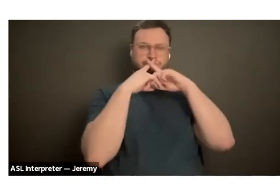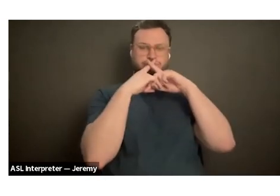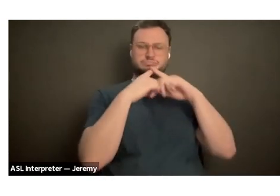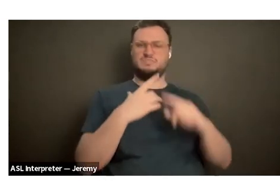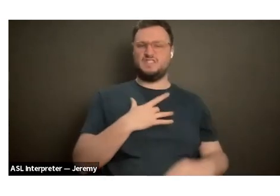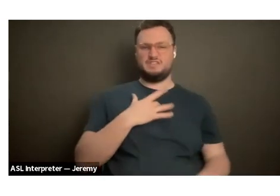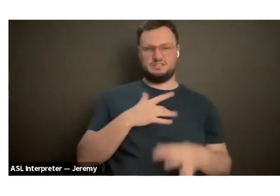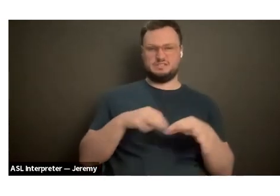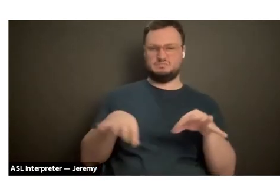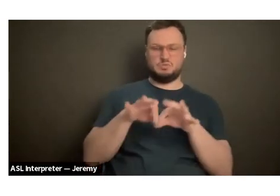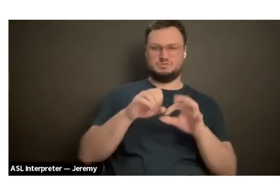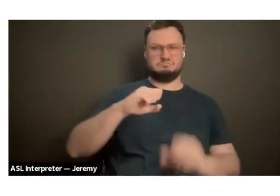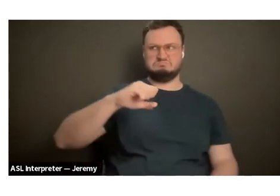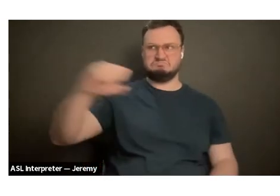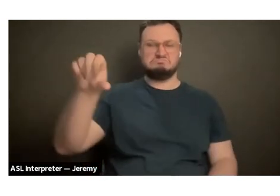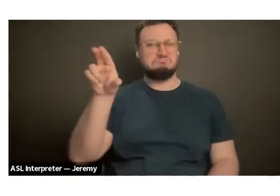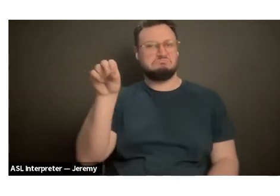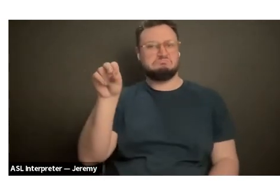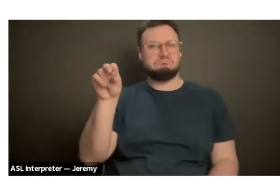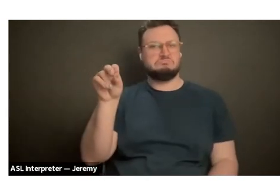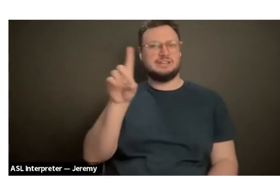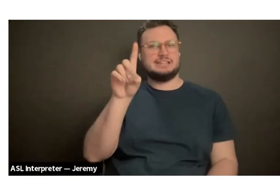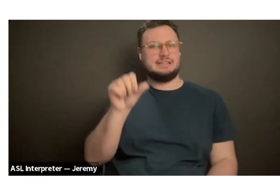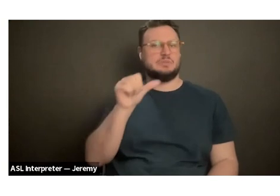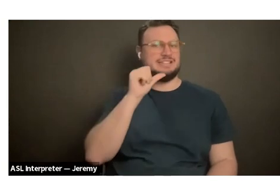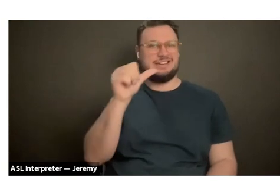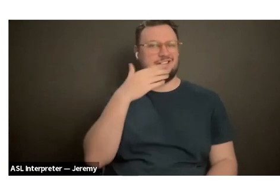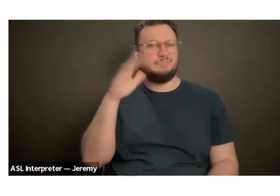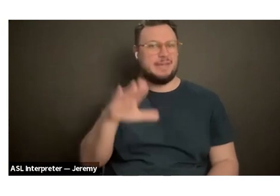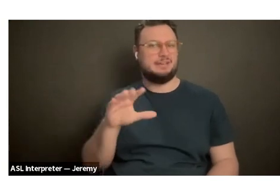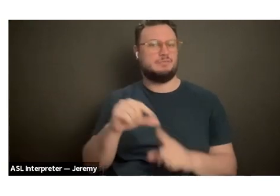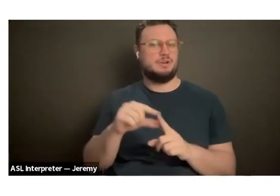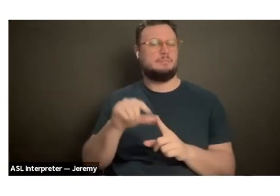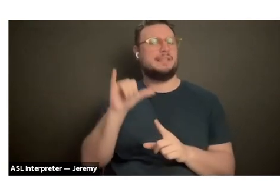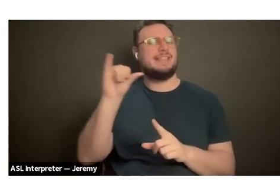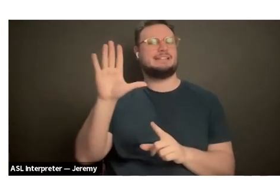just to acknowledge that and understand that. Next point, please.